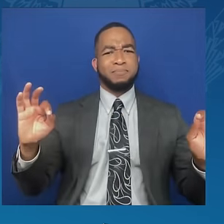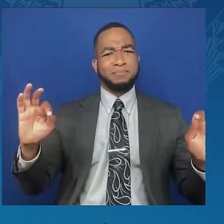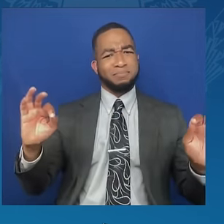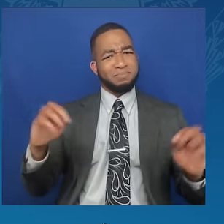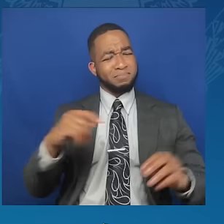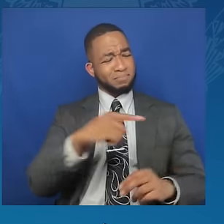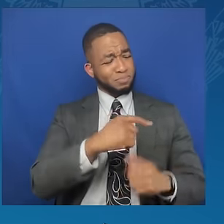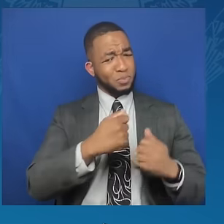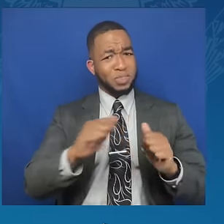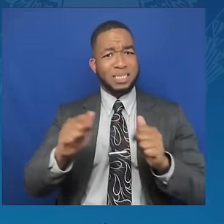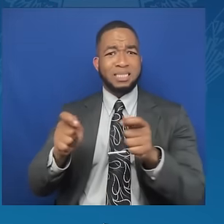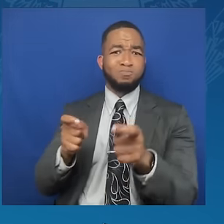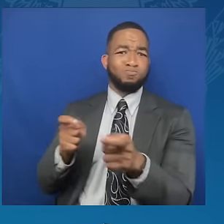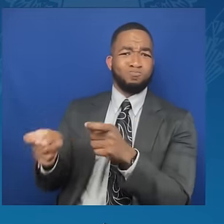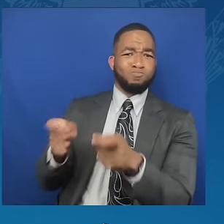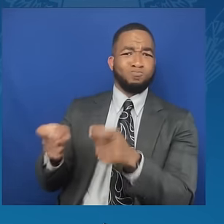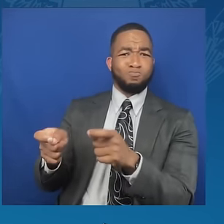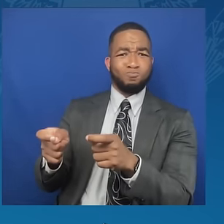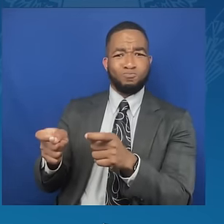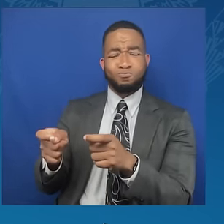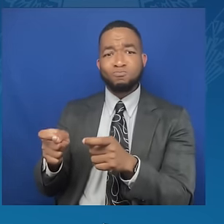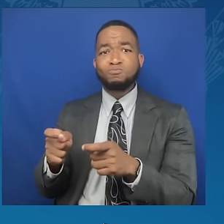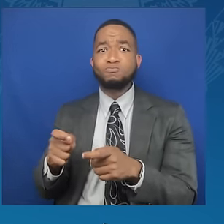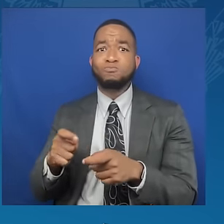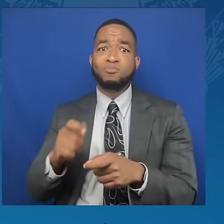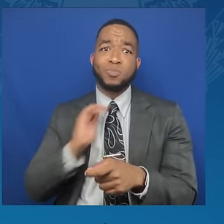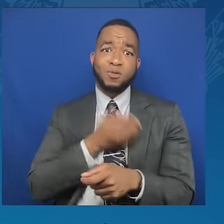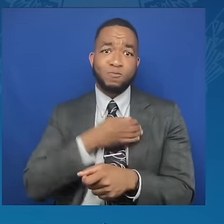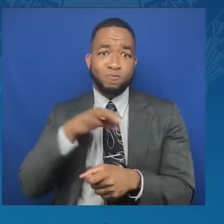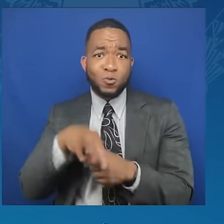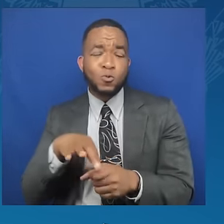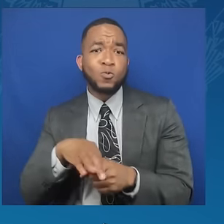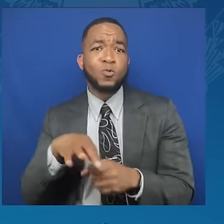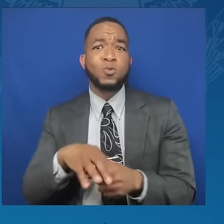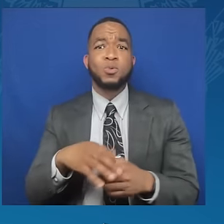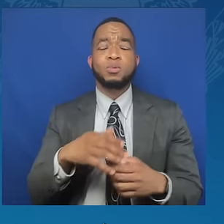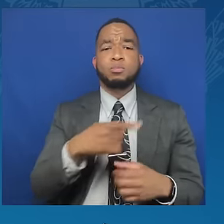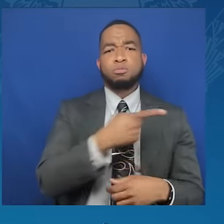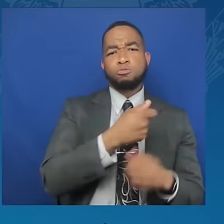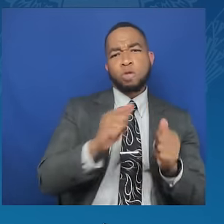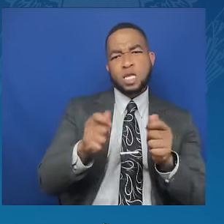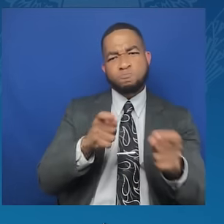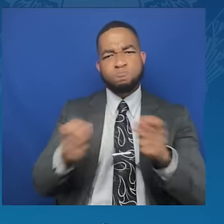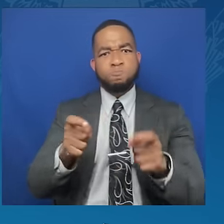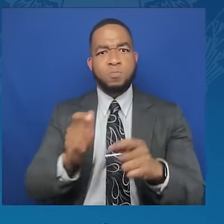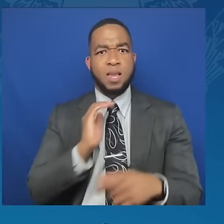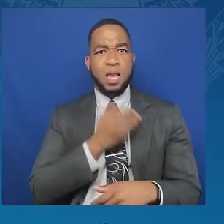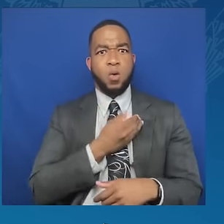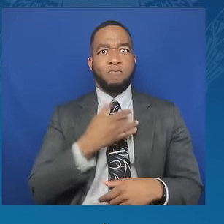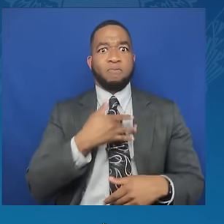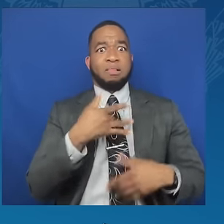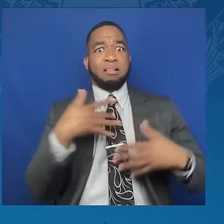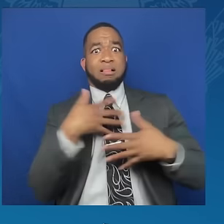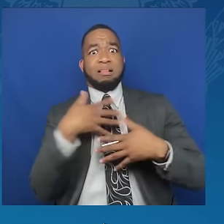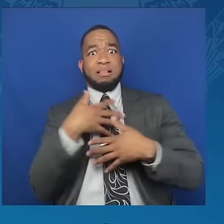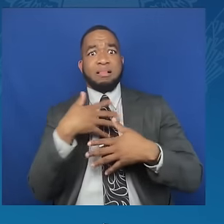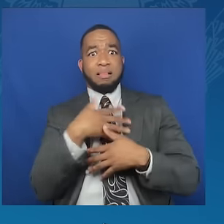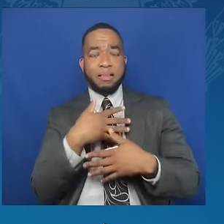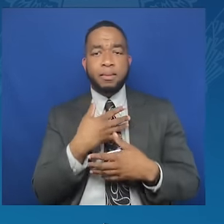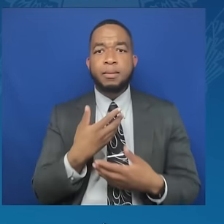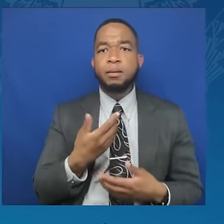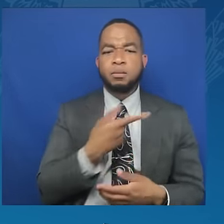fear, violence, and harm, the freedom to learn, the freedom to control one's own body, and the